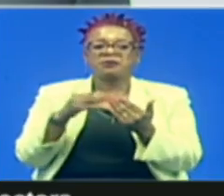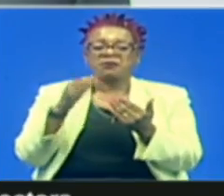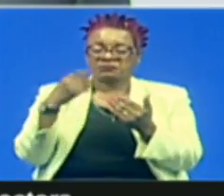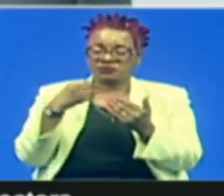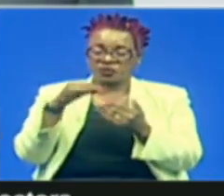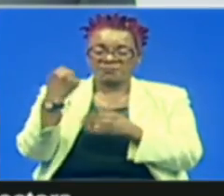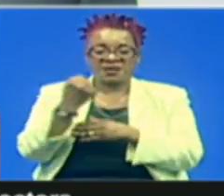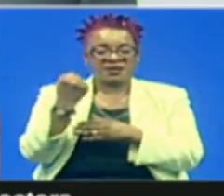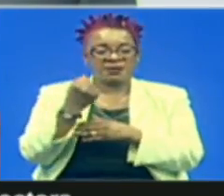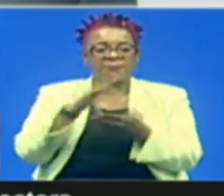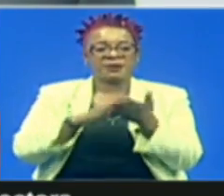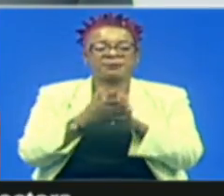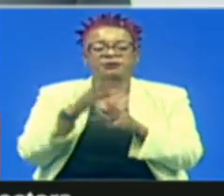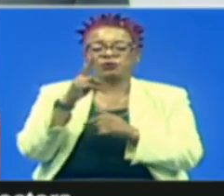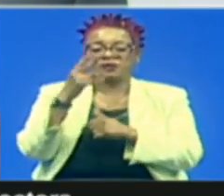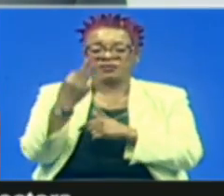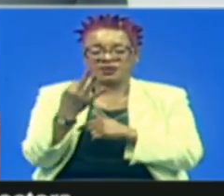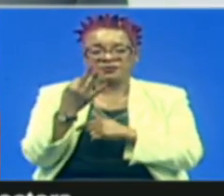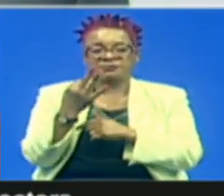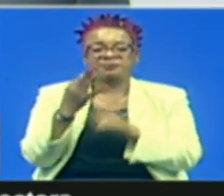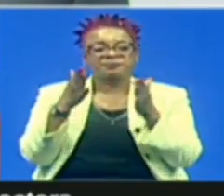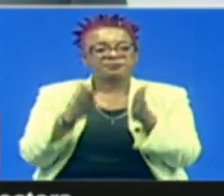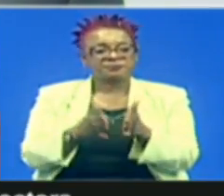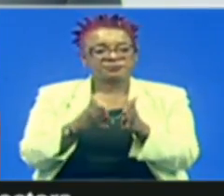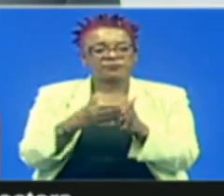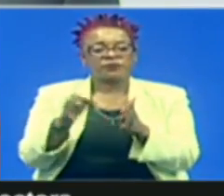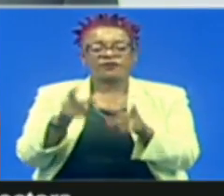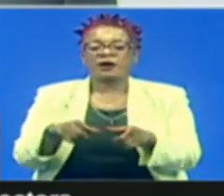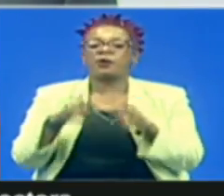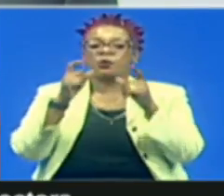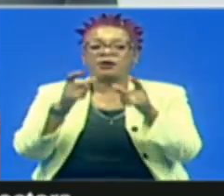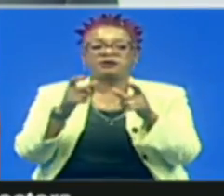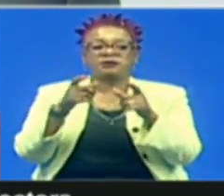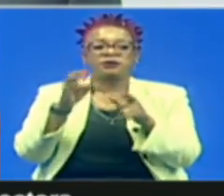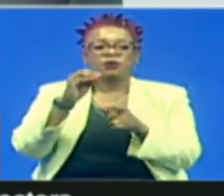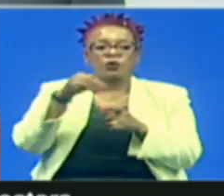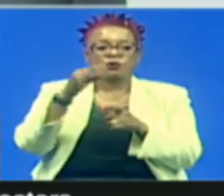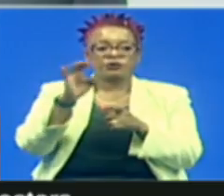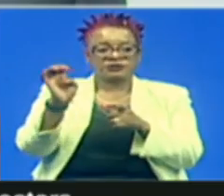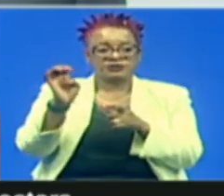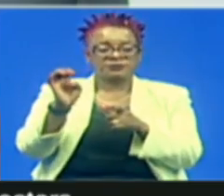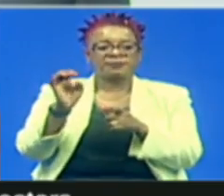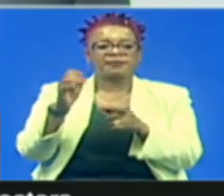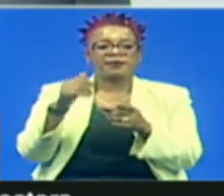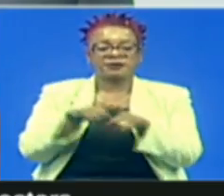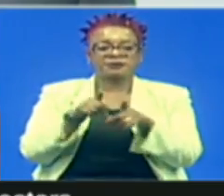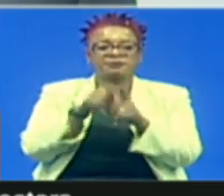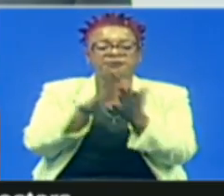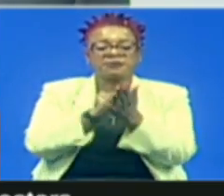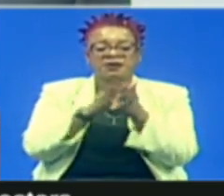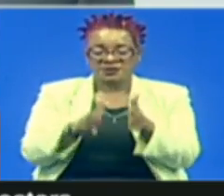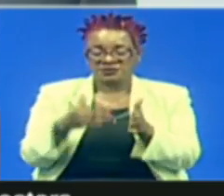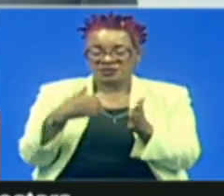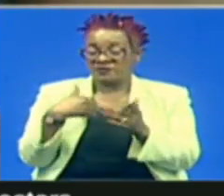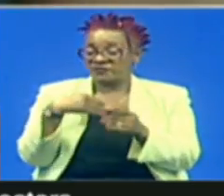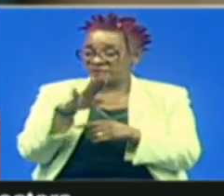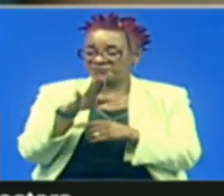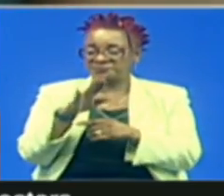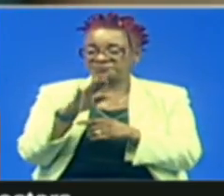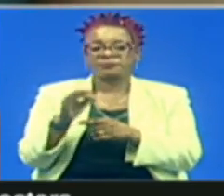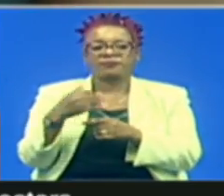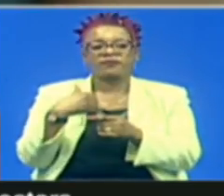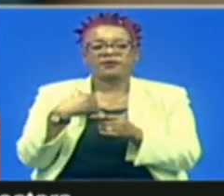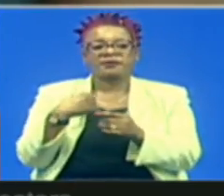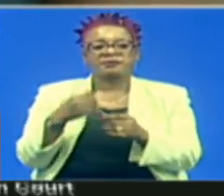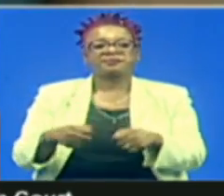May, becoming the 23rd recipient of the award. Oje was instrumental as the Bankers bagged their third consecutive Kenya Cup title